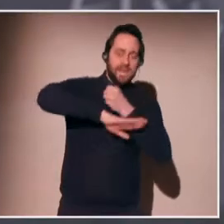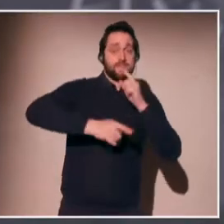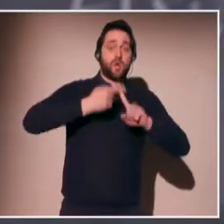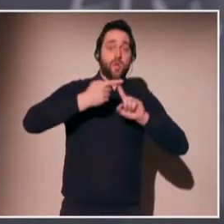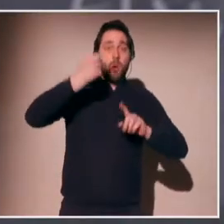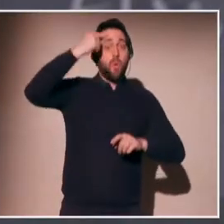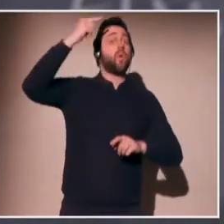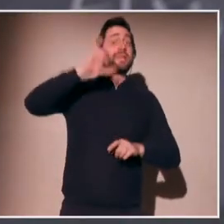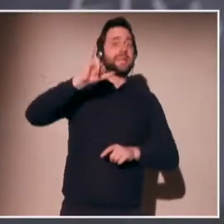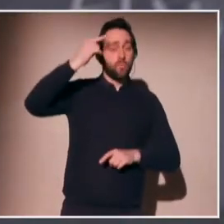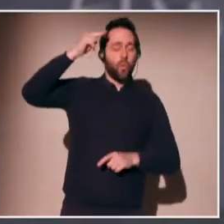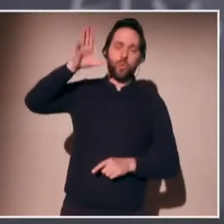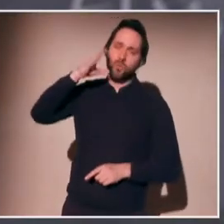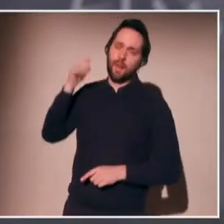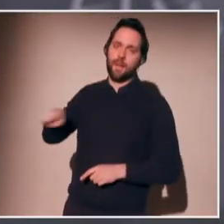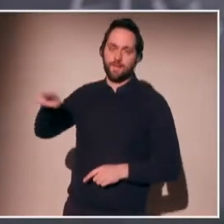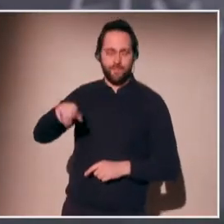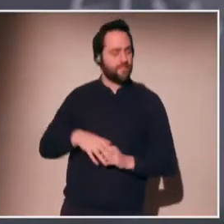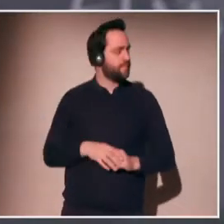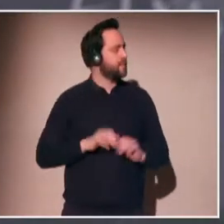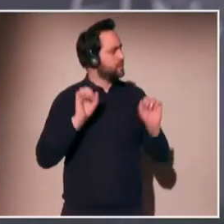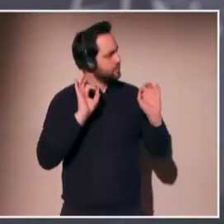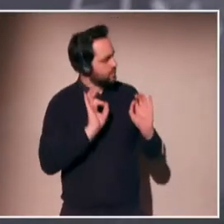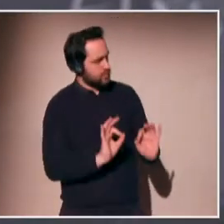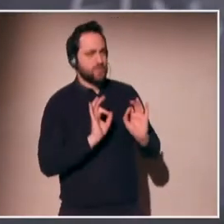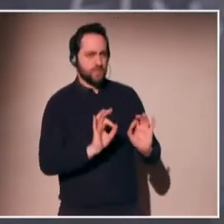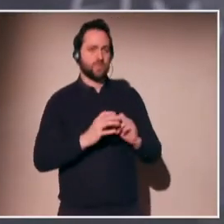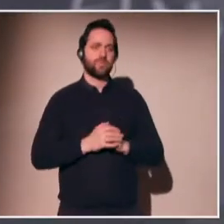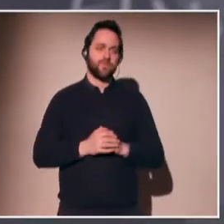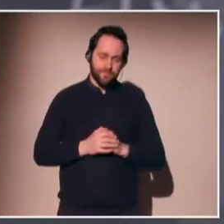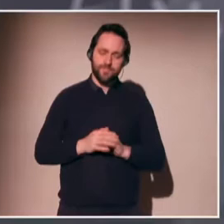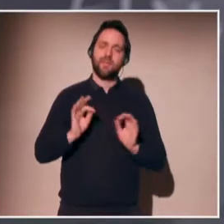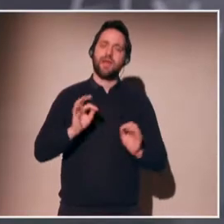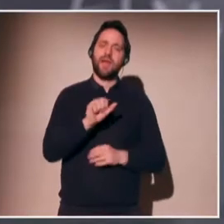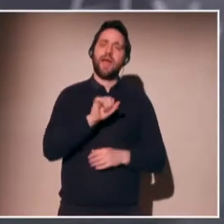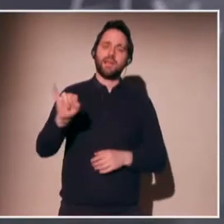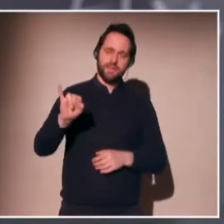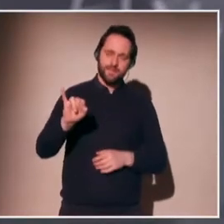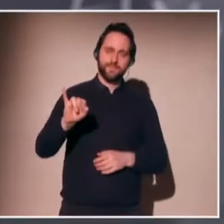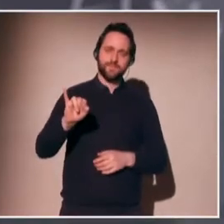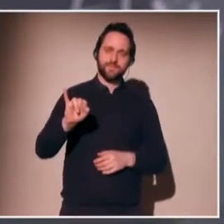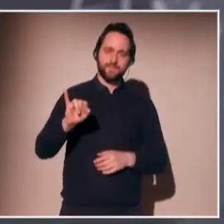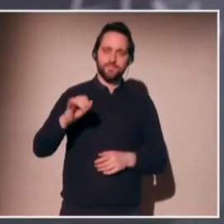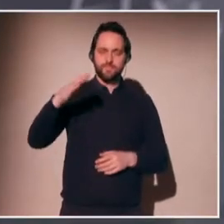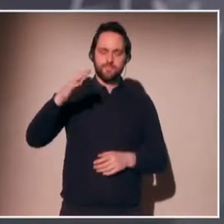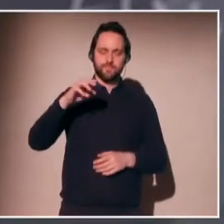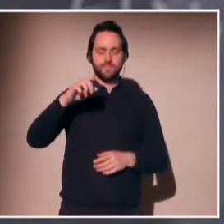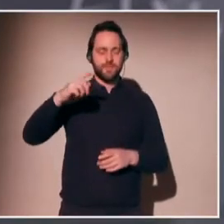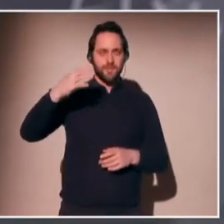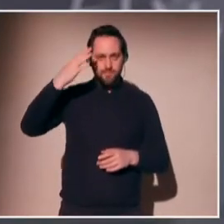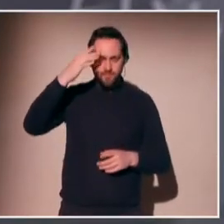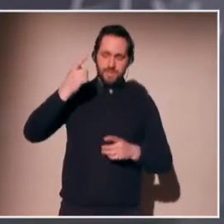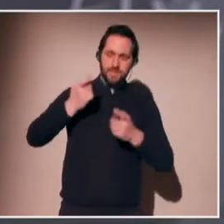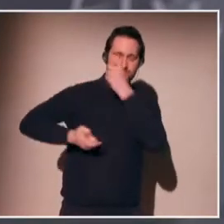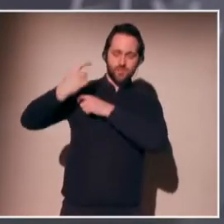AI, I think we have, at this very moment of history, entered a phase two of AI. Phase one of